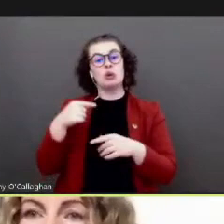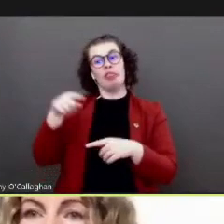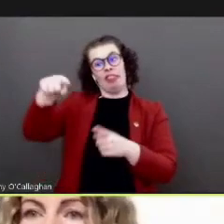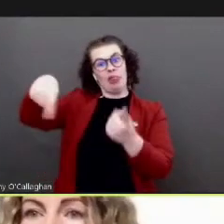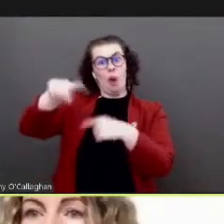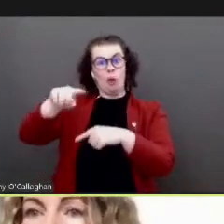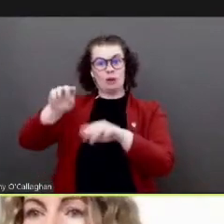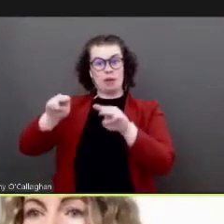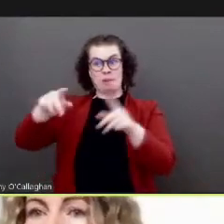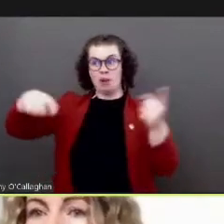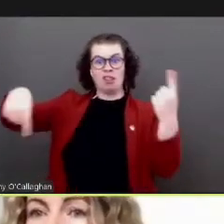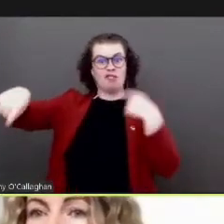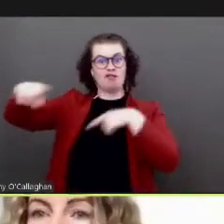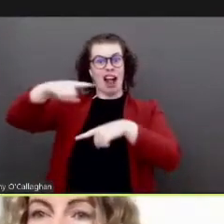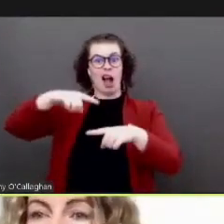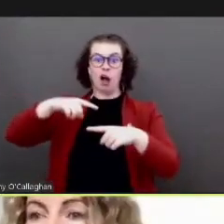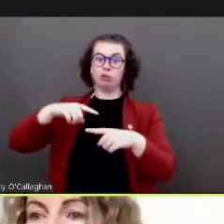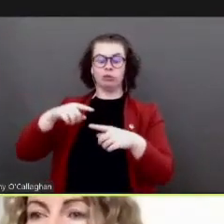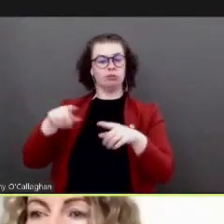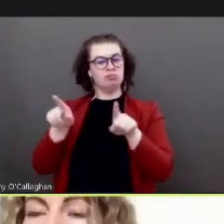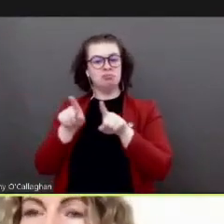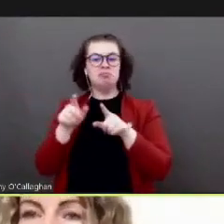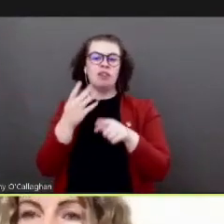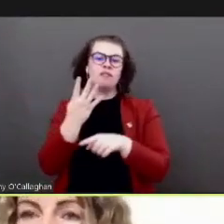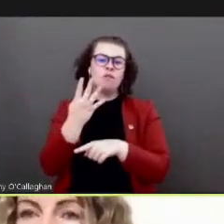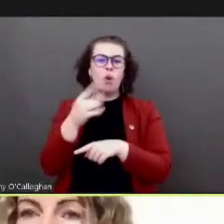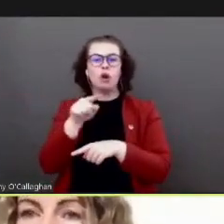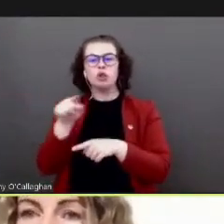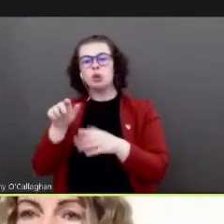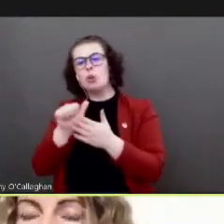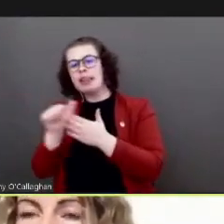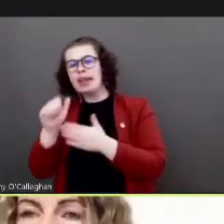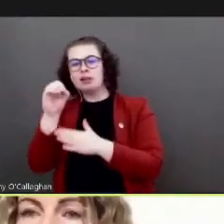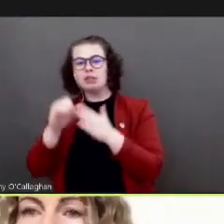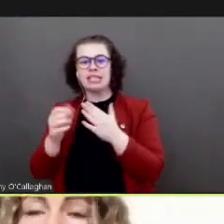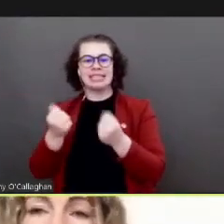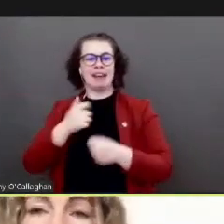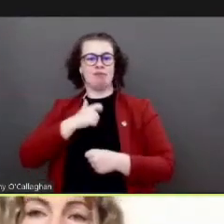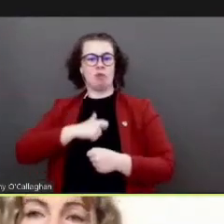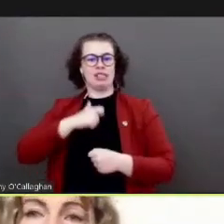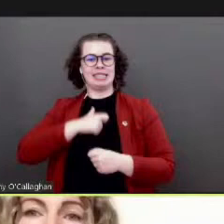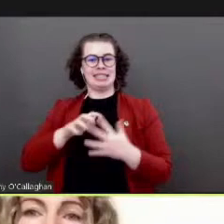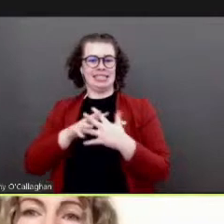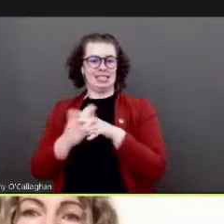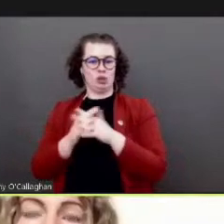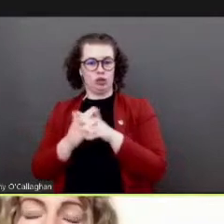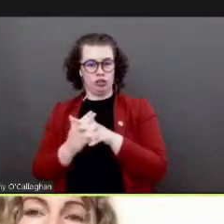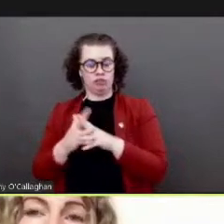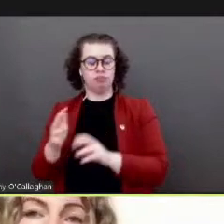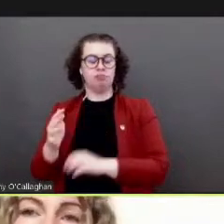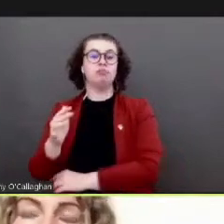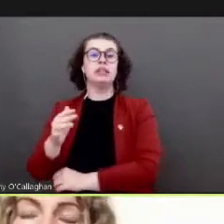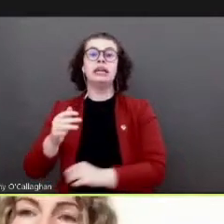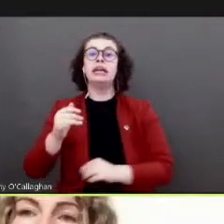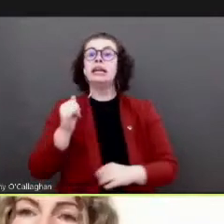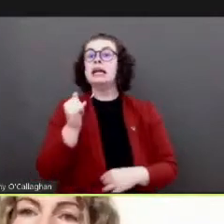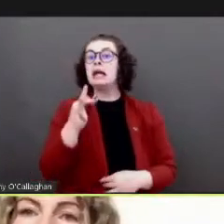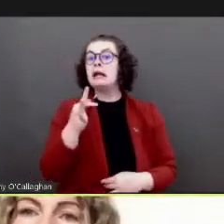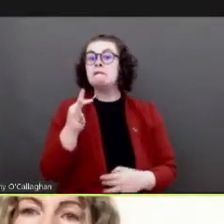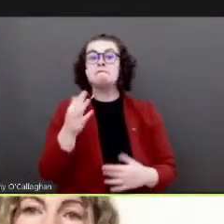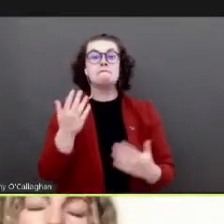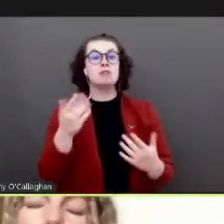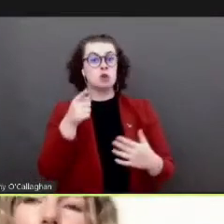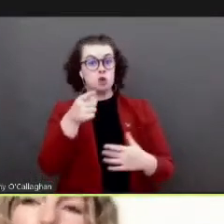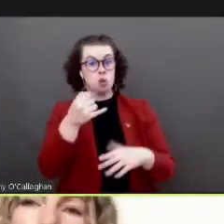those around us are presenting with a personality disorder. If you were to walk across the campus in